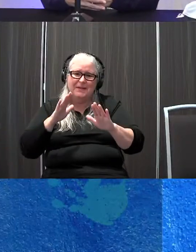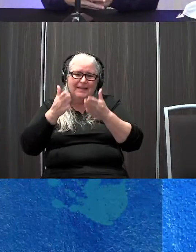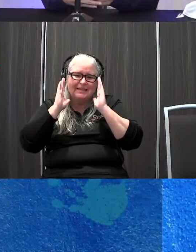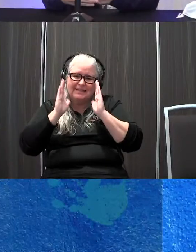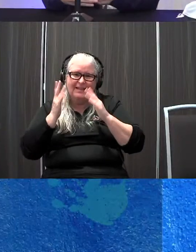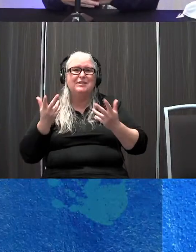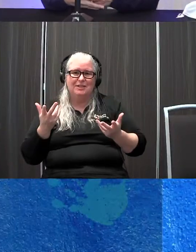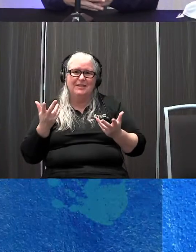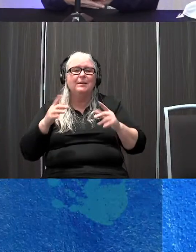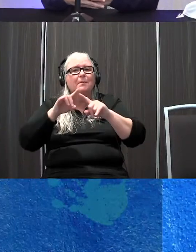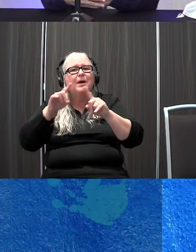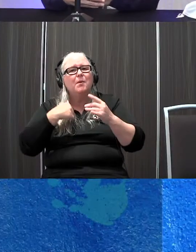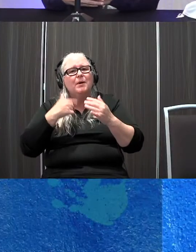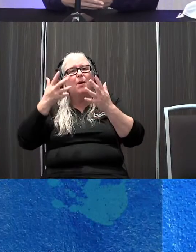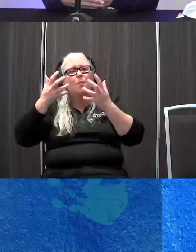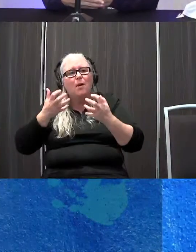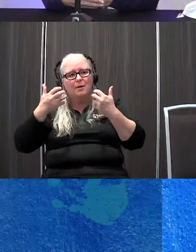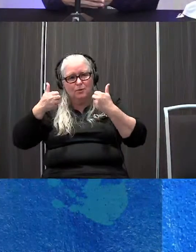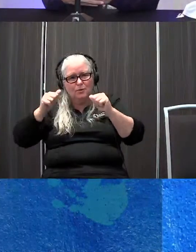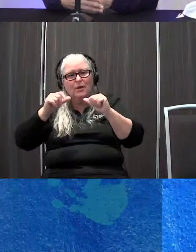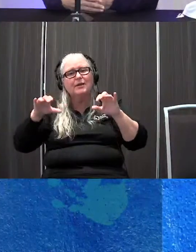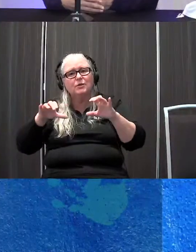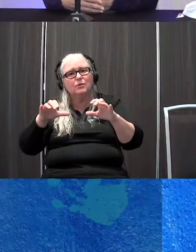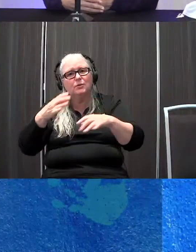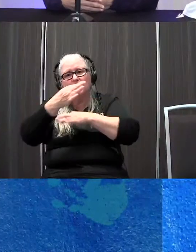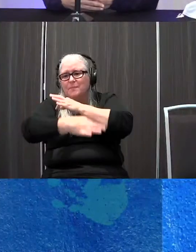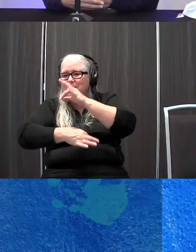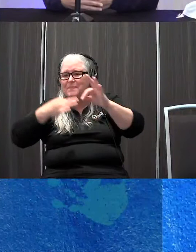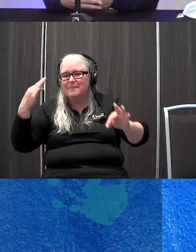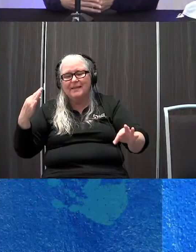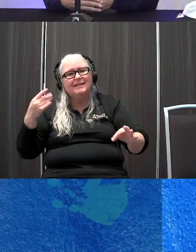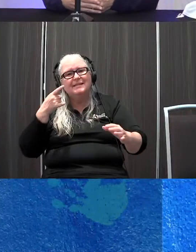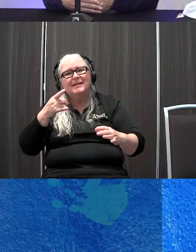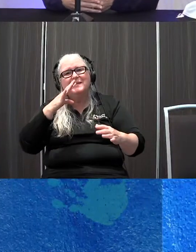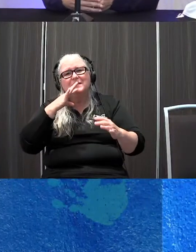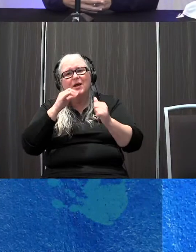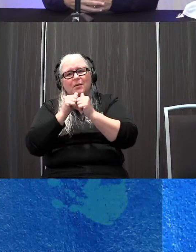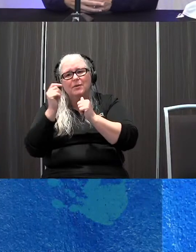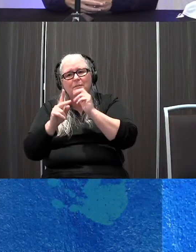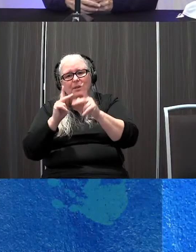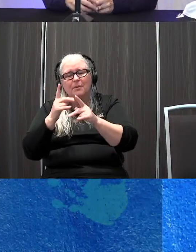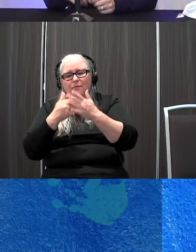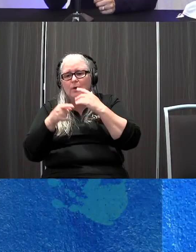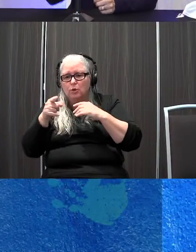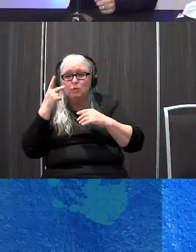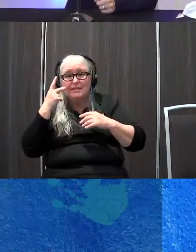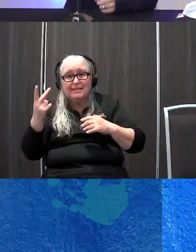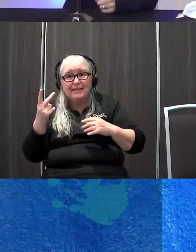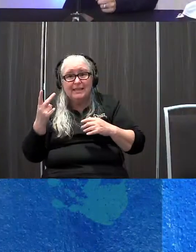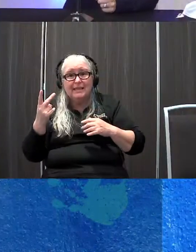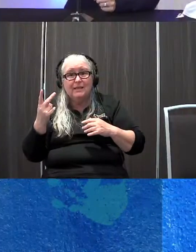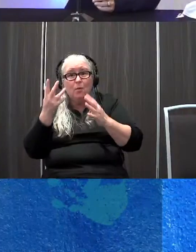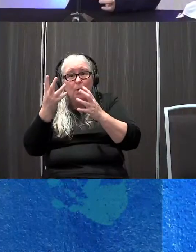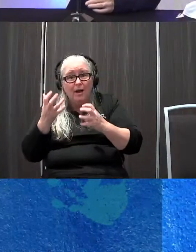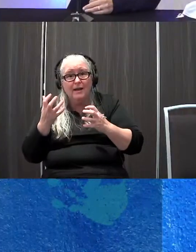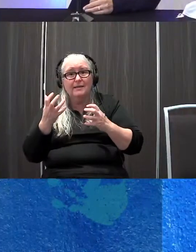attention. What we would like to try to do instead is talk to people about what we want to see them do. So if you see a person pick up a remote,